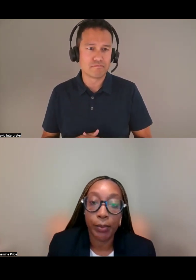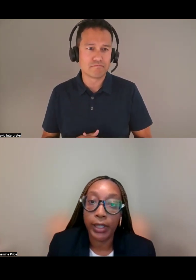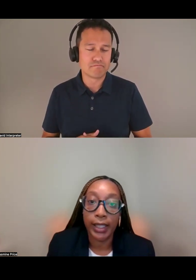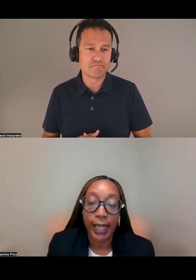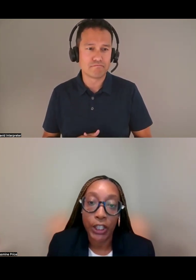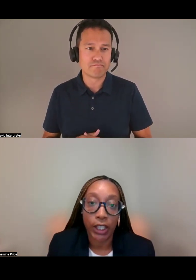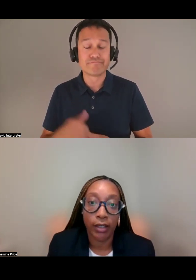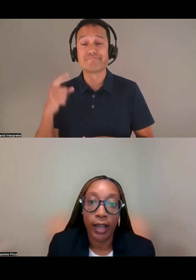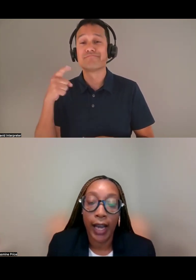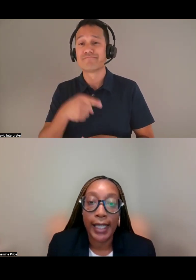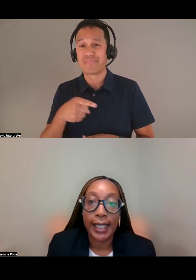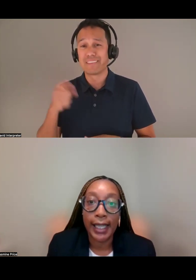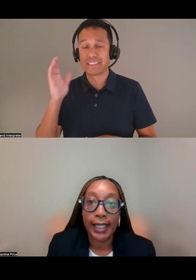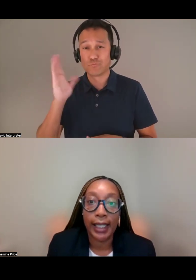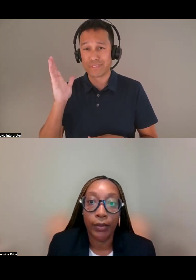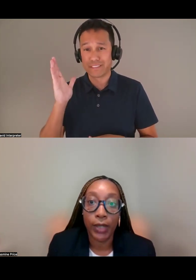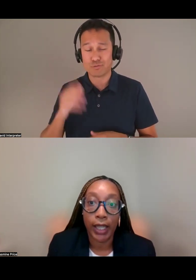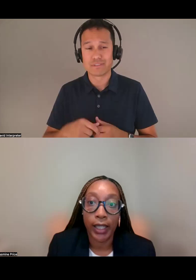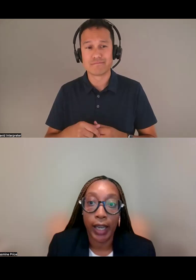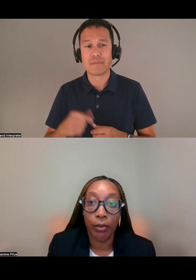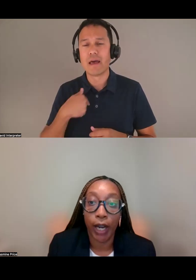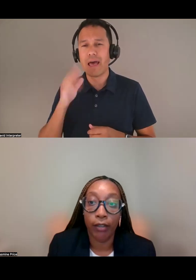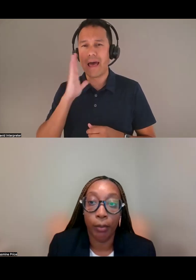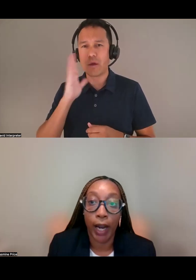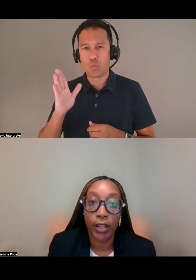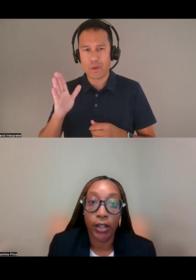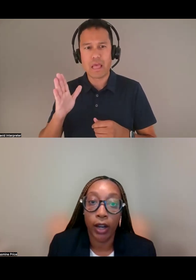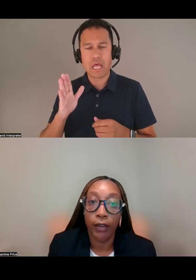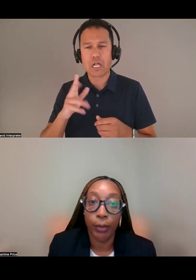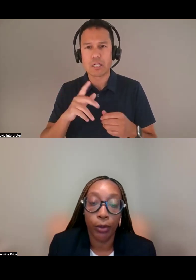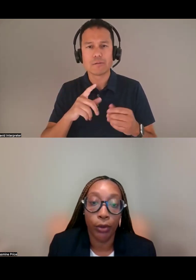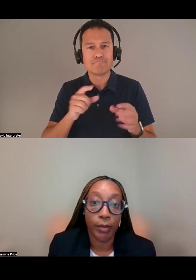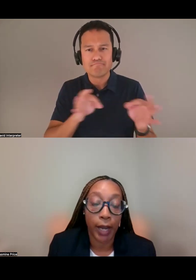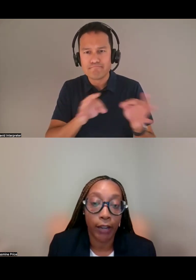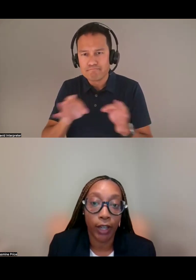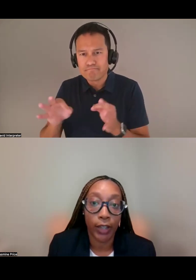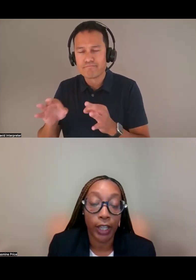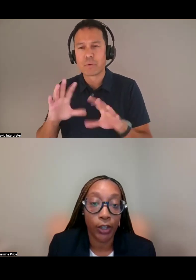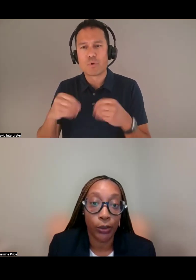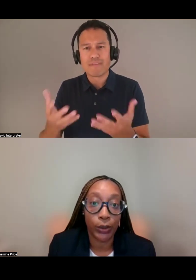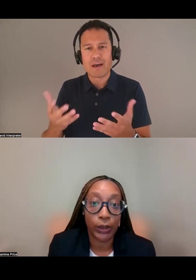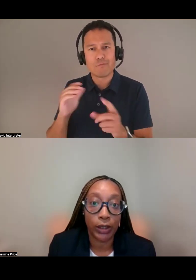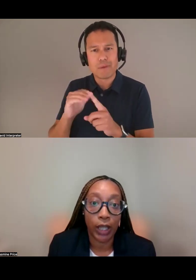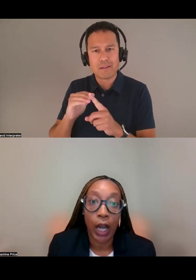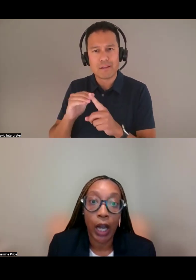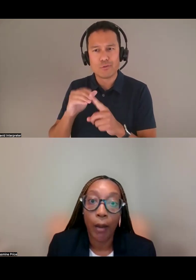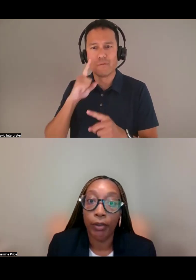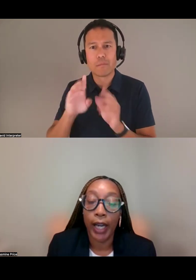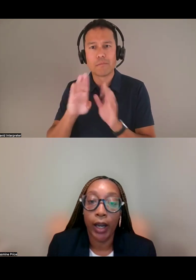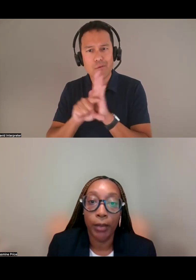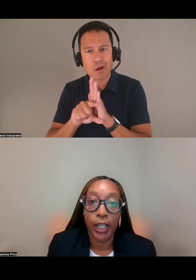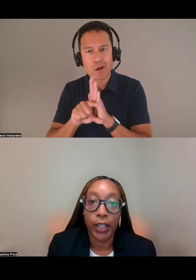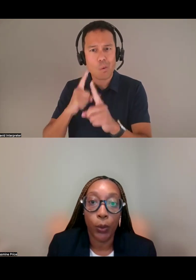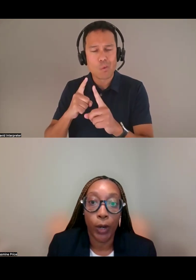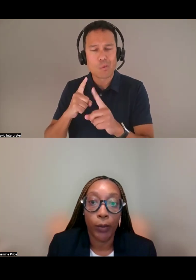In this presentation, I intend to level set and provide a reminder of the program's background and goals,